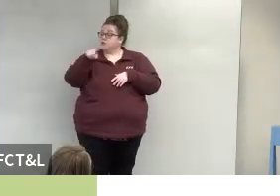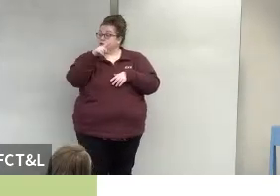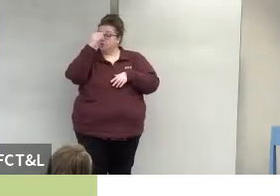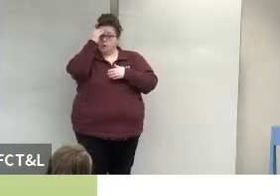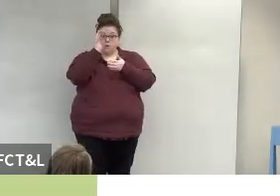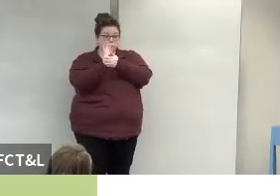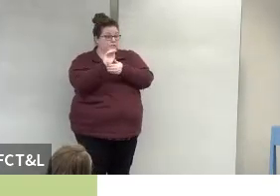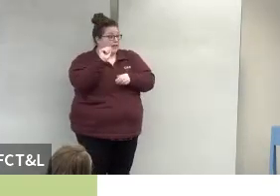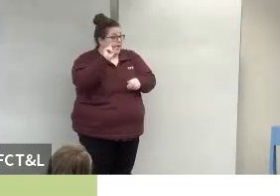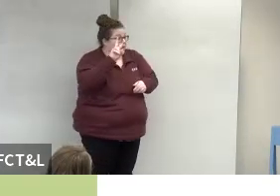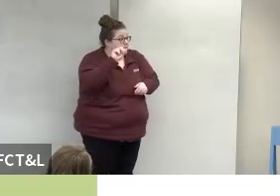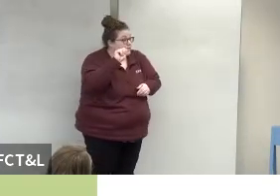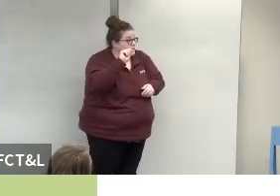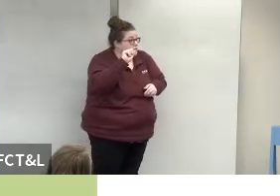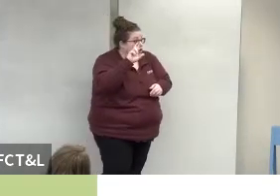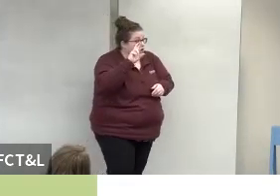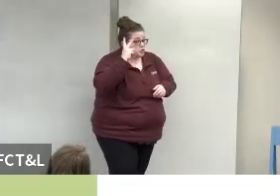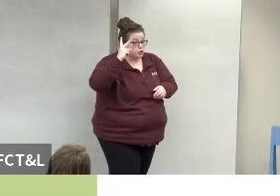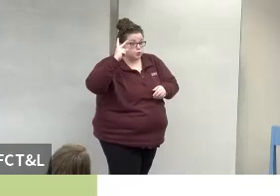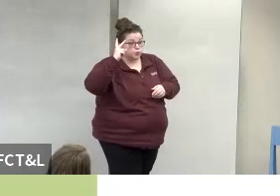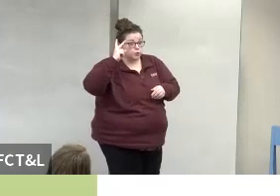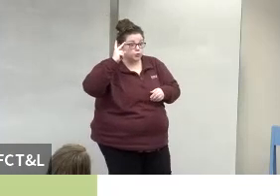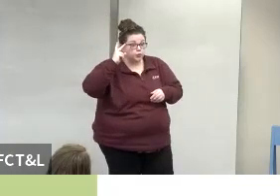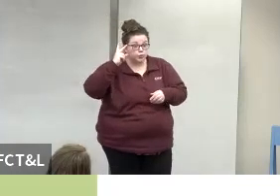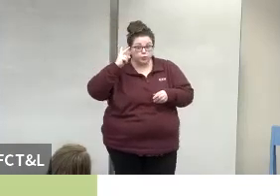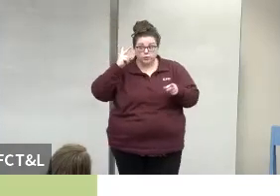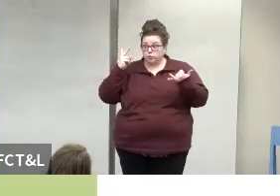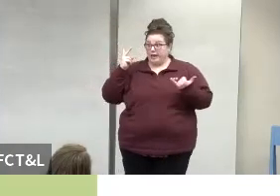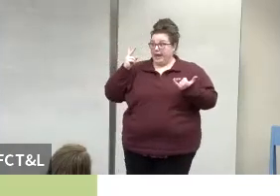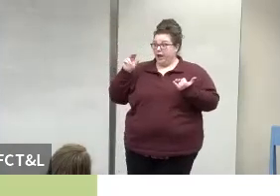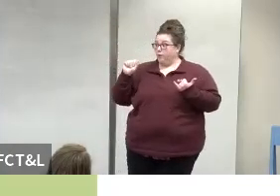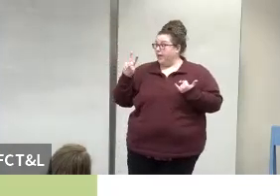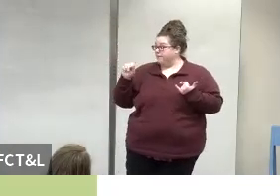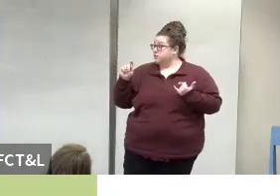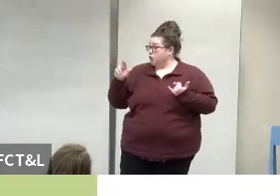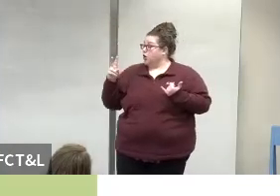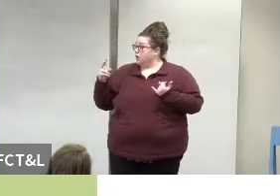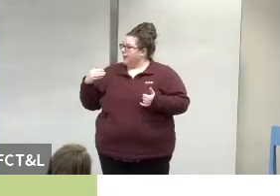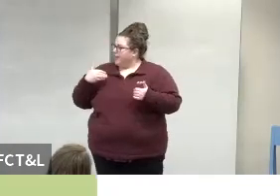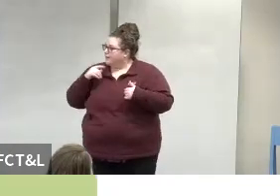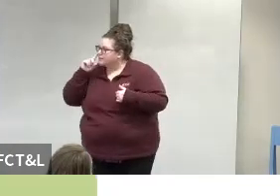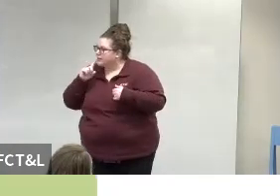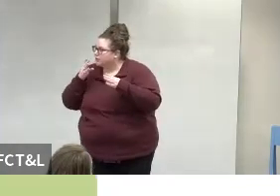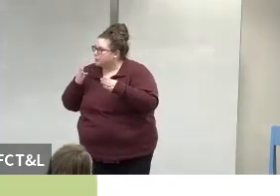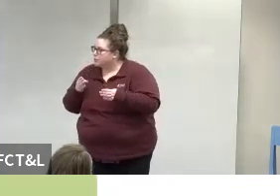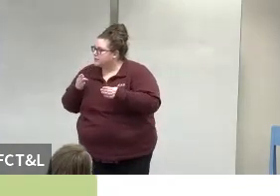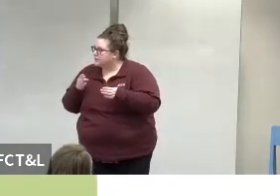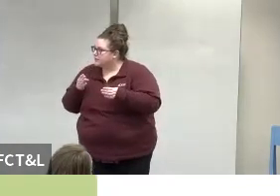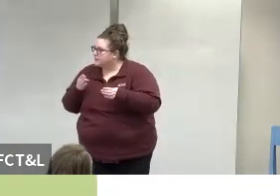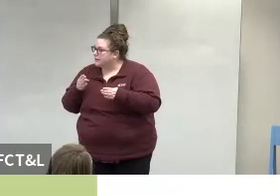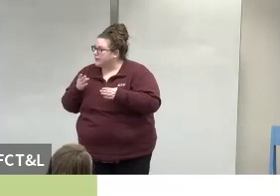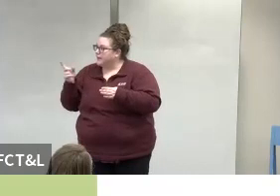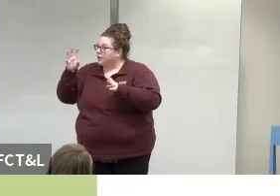Okay. So what about Avatar 2? Has anyone seen Avatar 2? It's out right now. So there's a